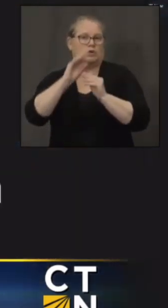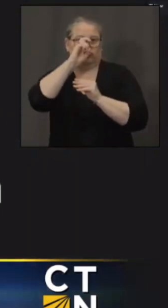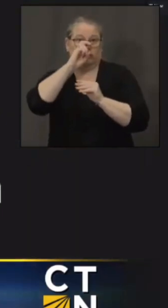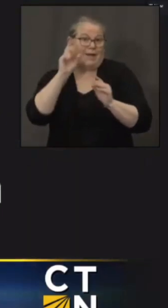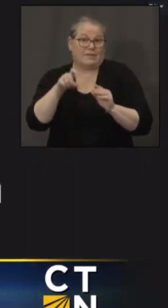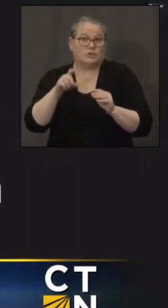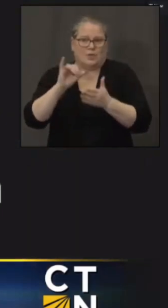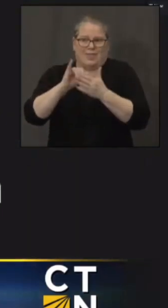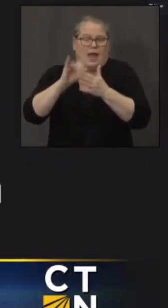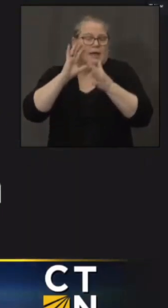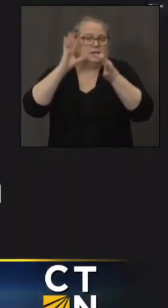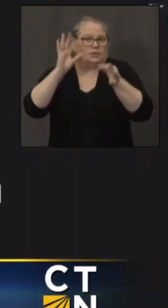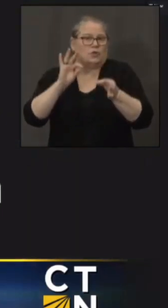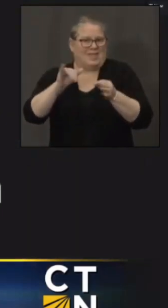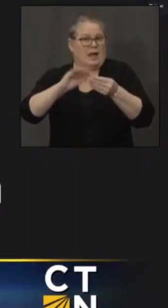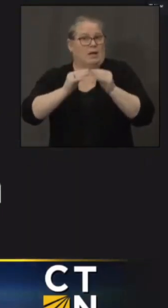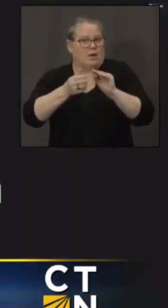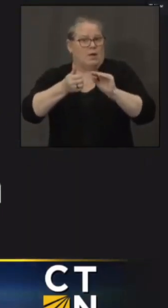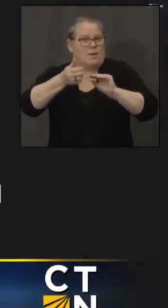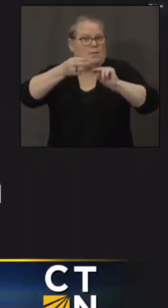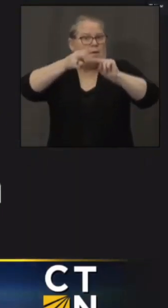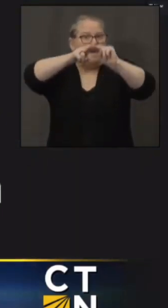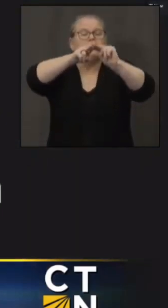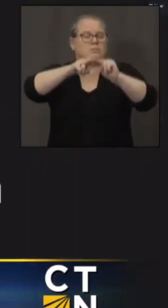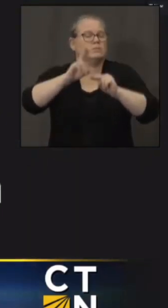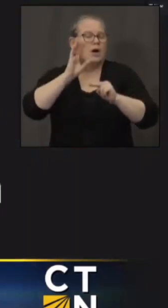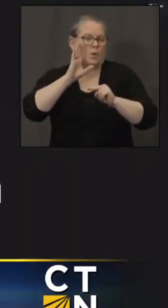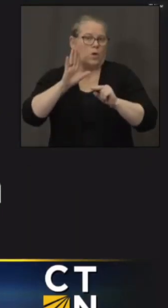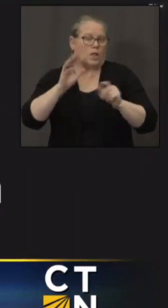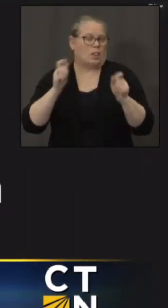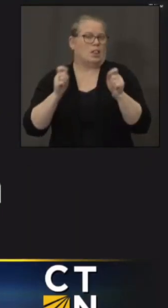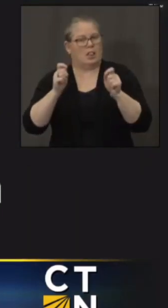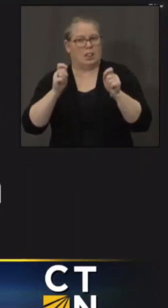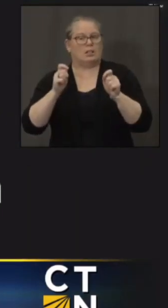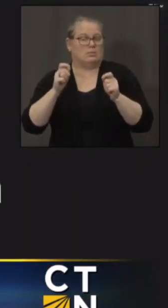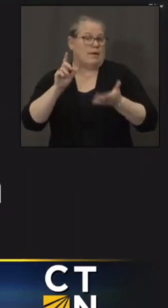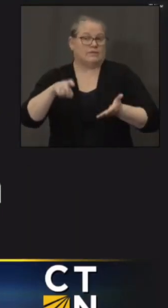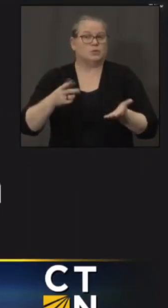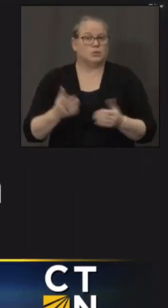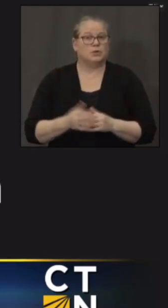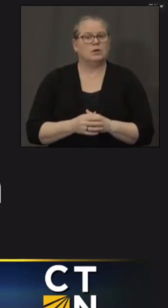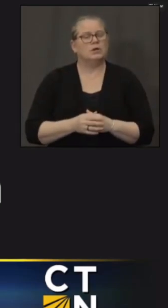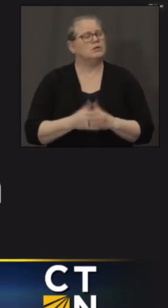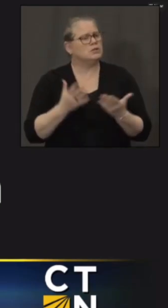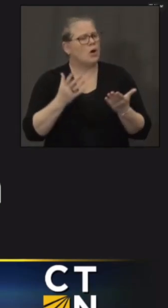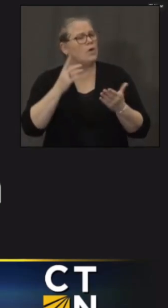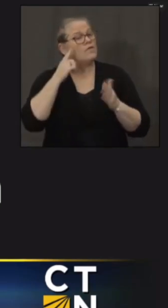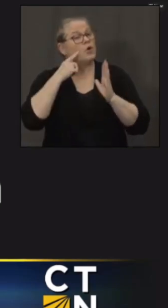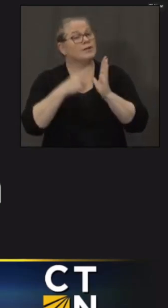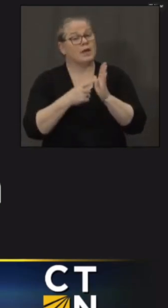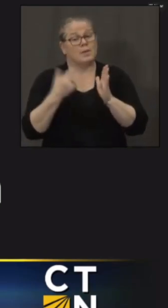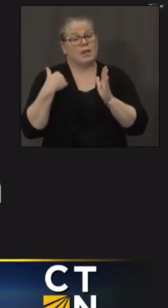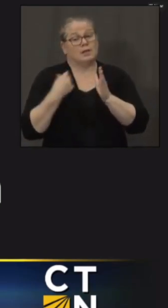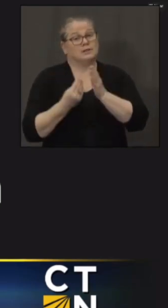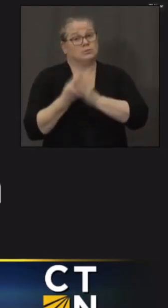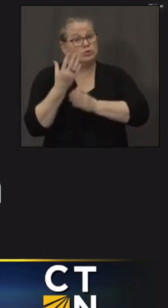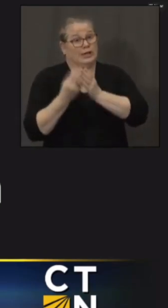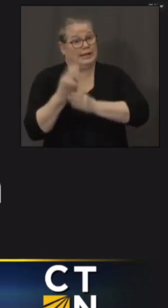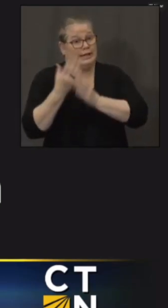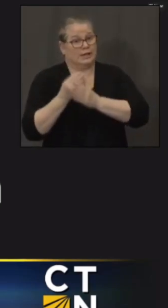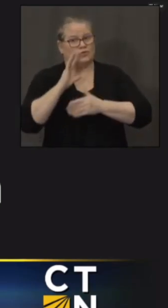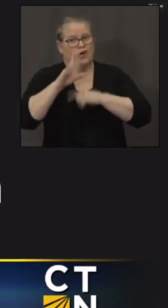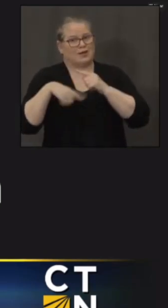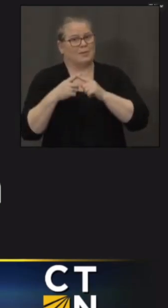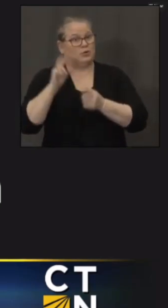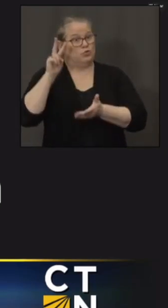so we got to about 2,000 in the spring. I mean, are you looking at like we can afford to get to 2,000 again, or is